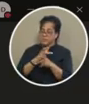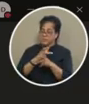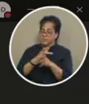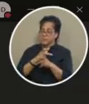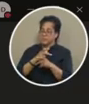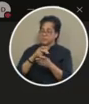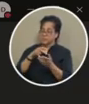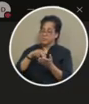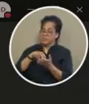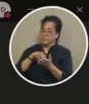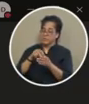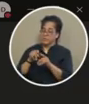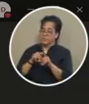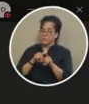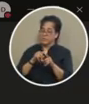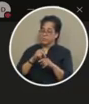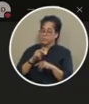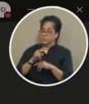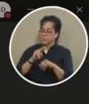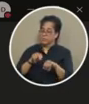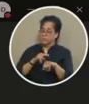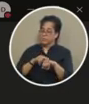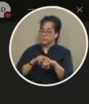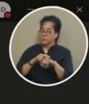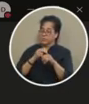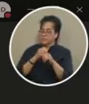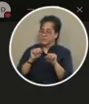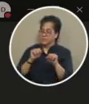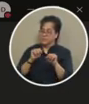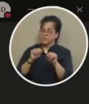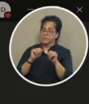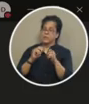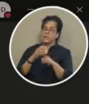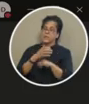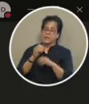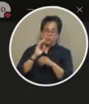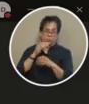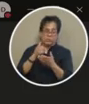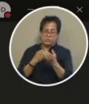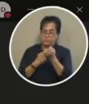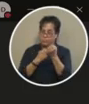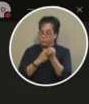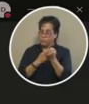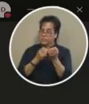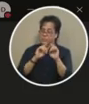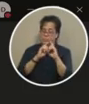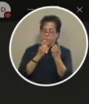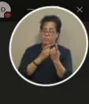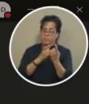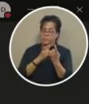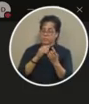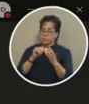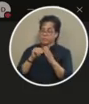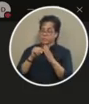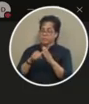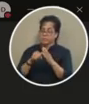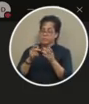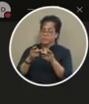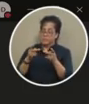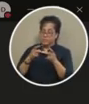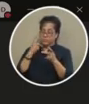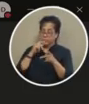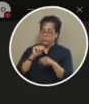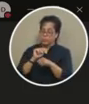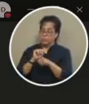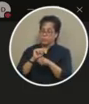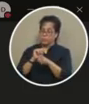one of the nation's top safest cities. This contract will support the department in maintaining its facilities for the public and